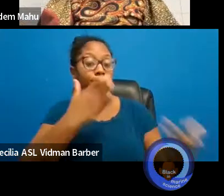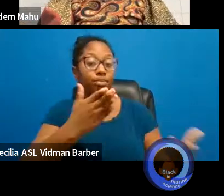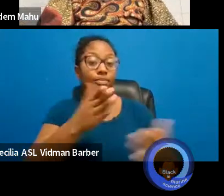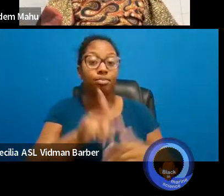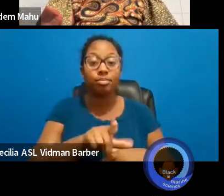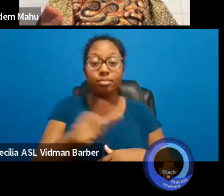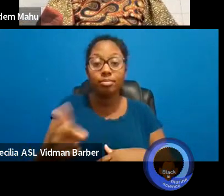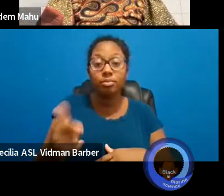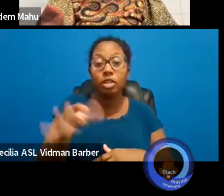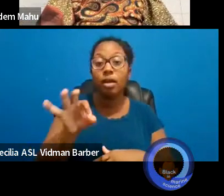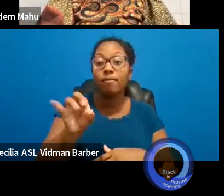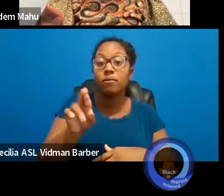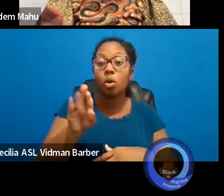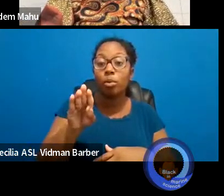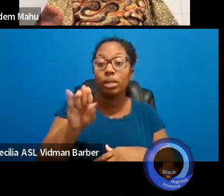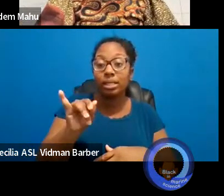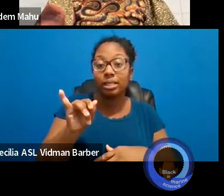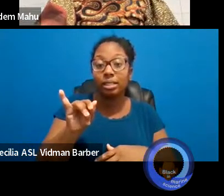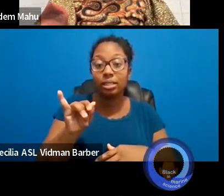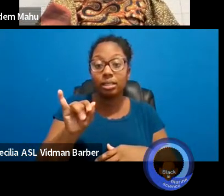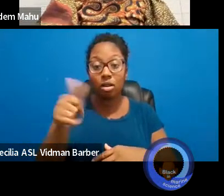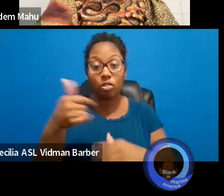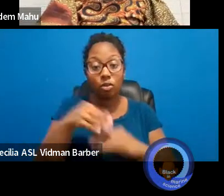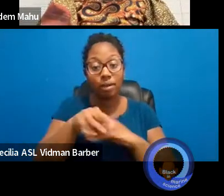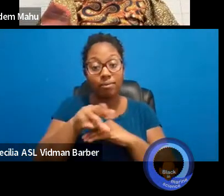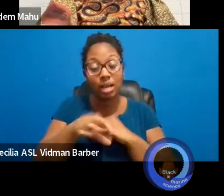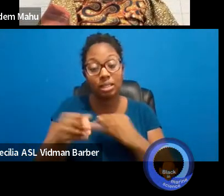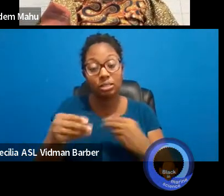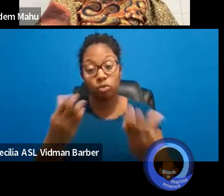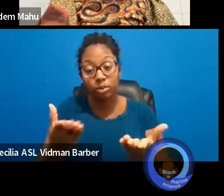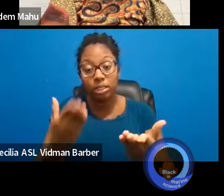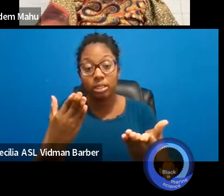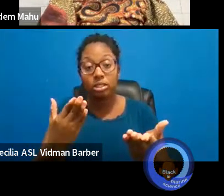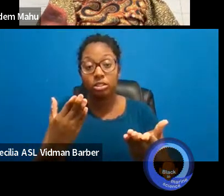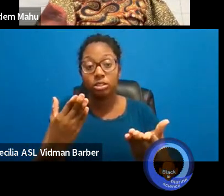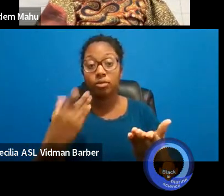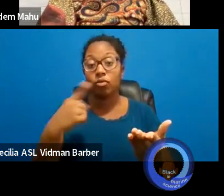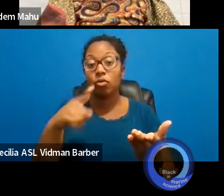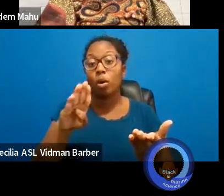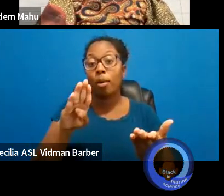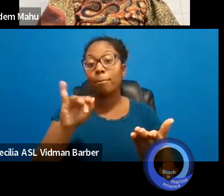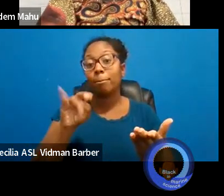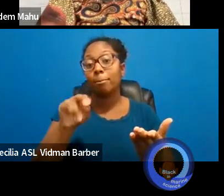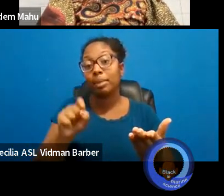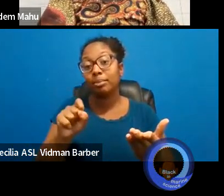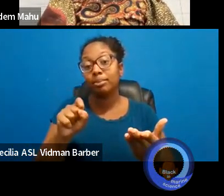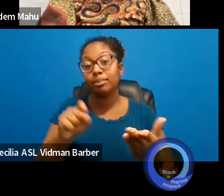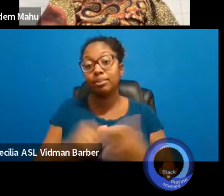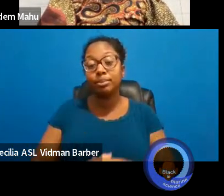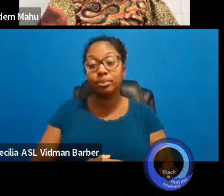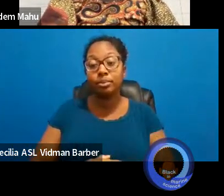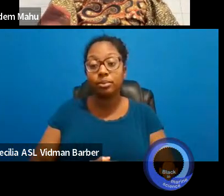Mr. Forbi. Any recommendations for the BIMS network?